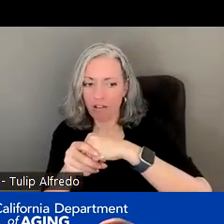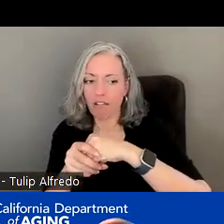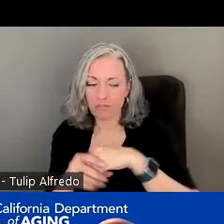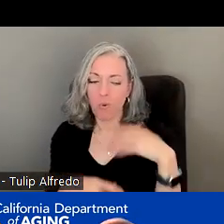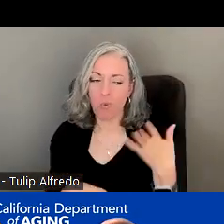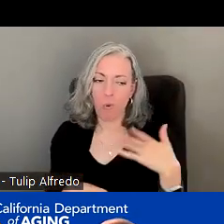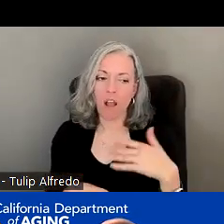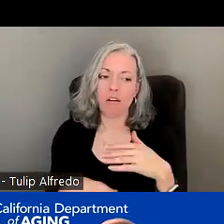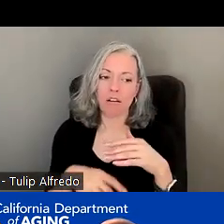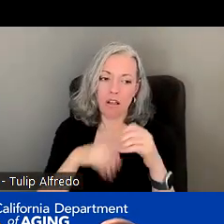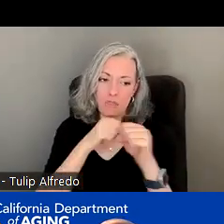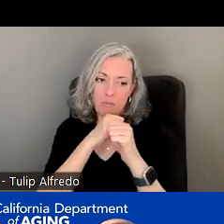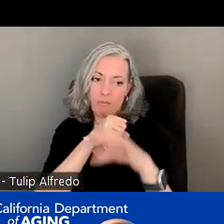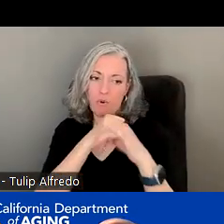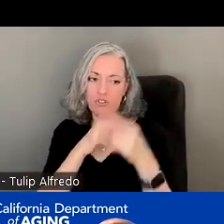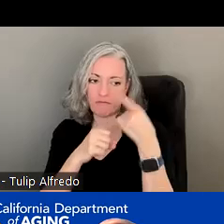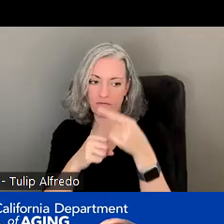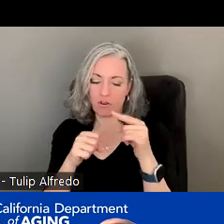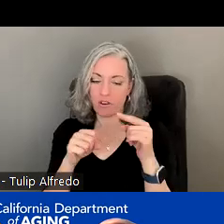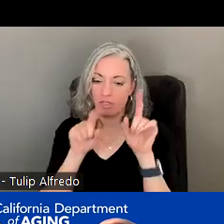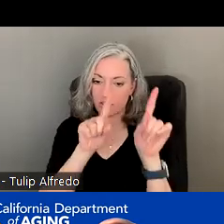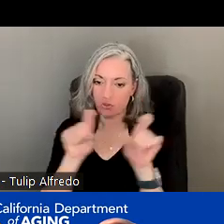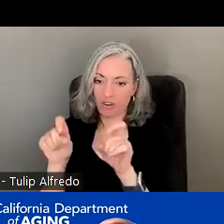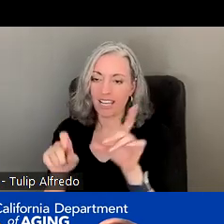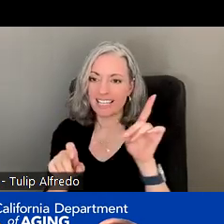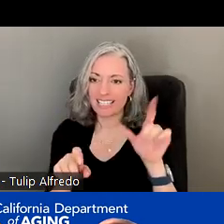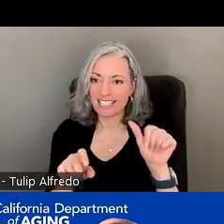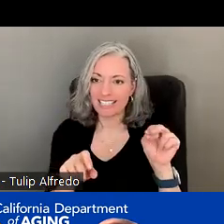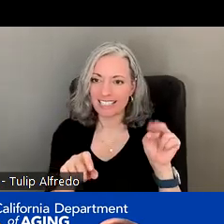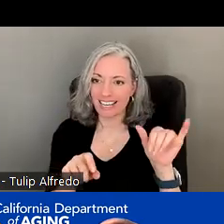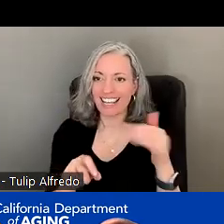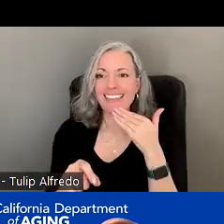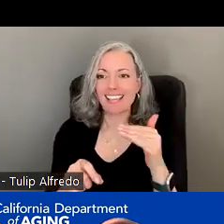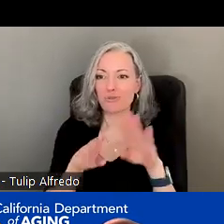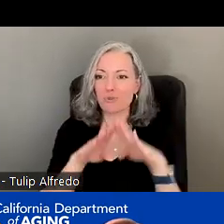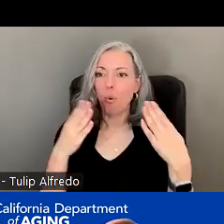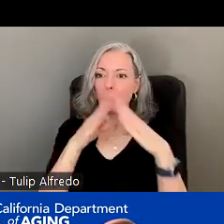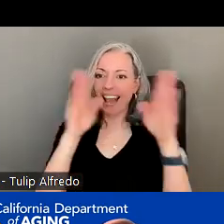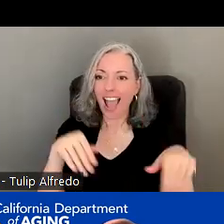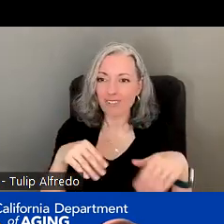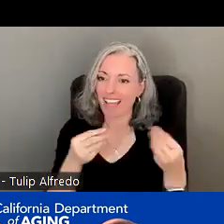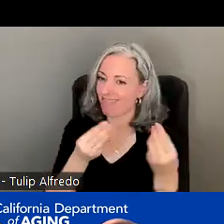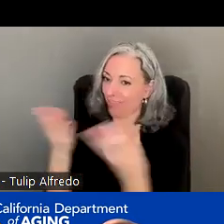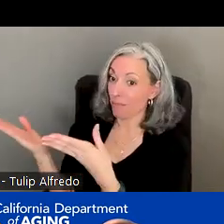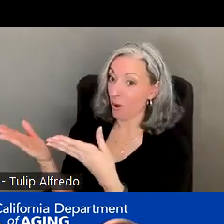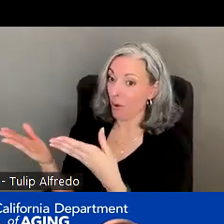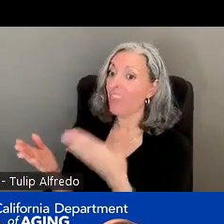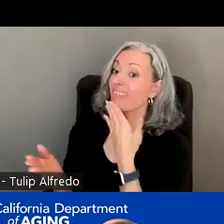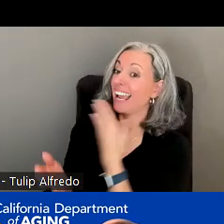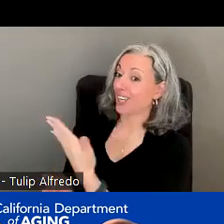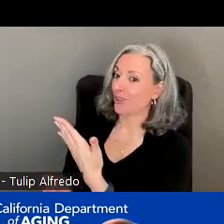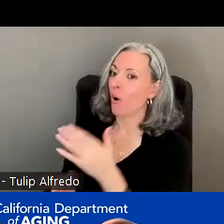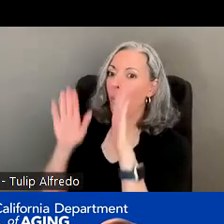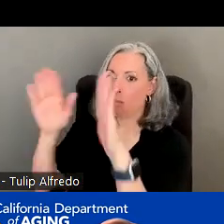and promotion of the survey. Danny, thank you to Open House. Please take that back with you. A phenomenal partner in